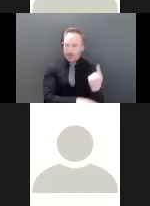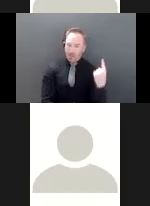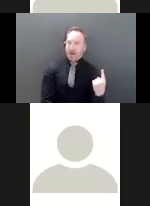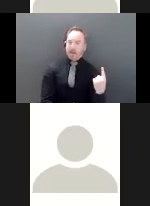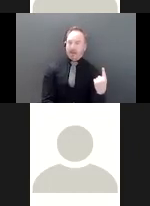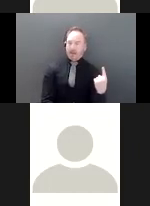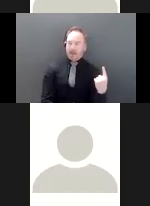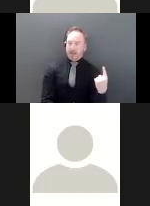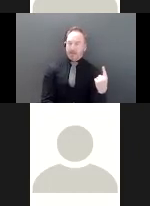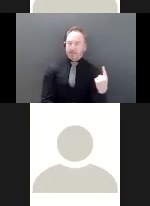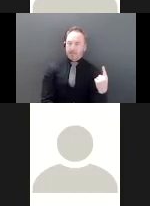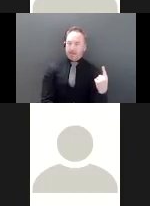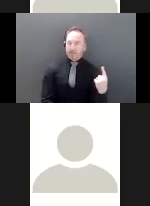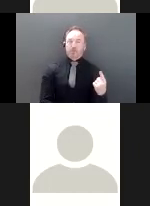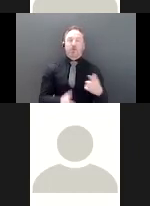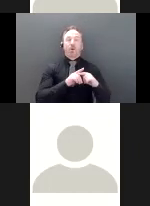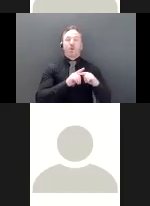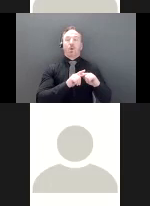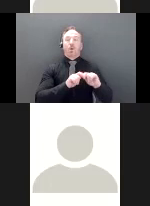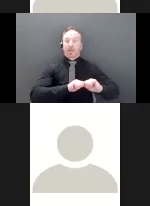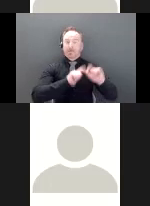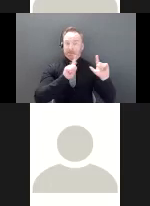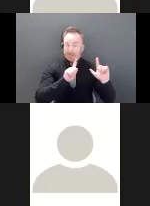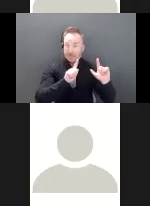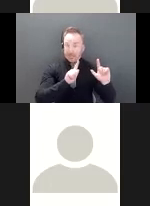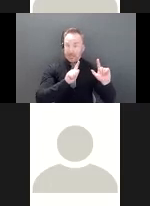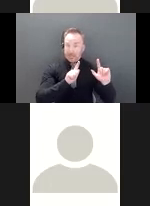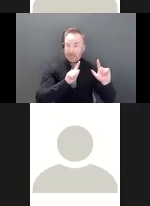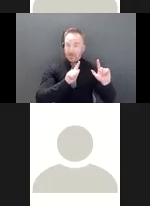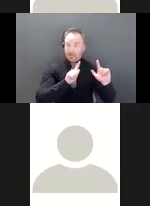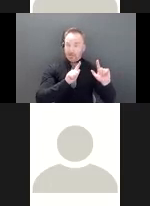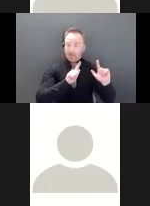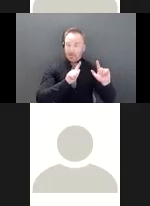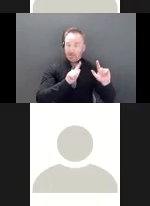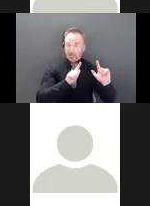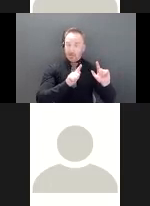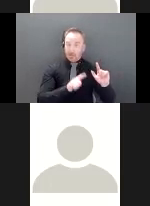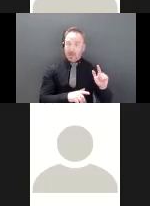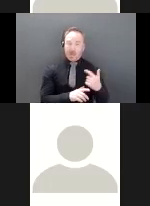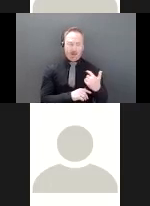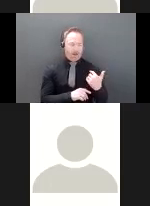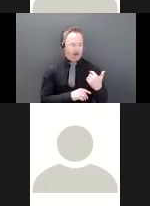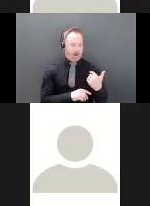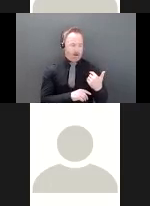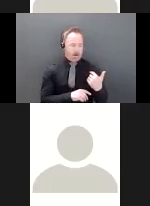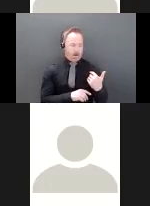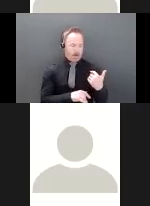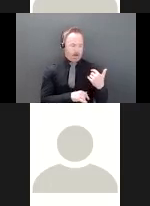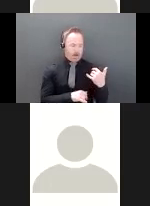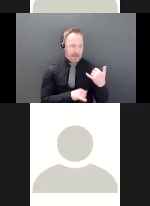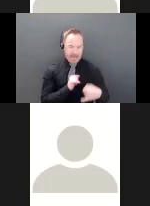further, we'll go into the next slide. On our last annual femicide